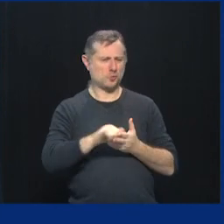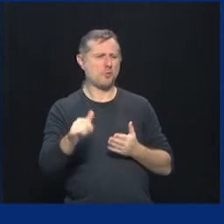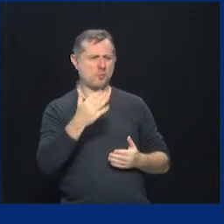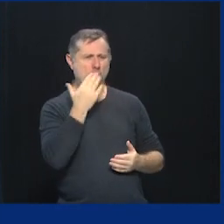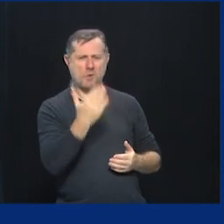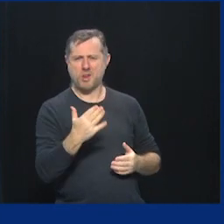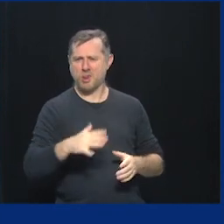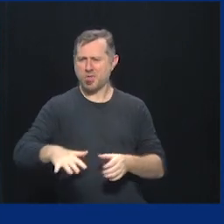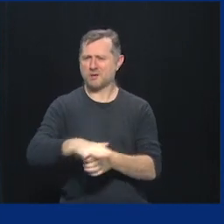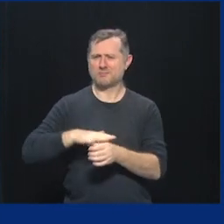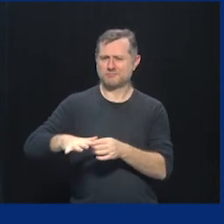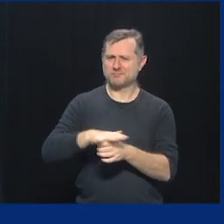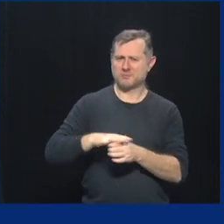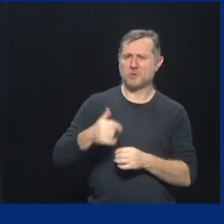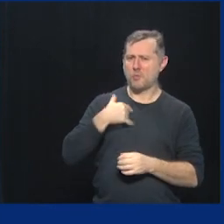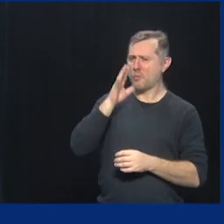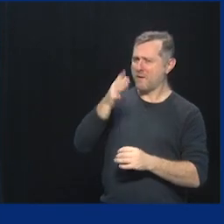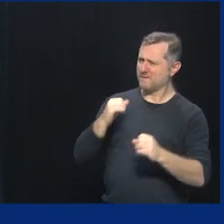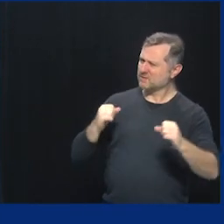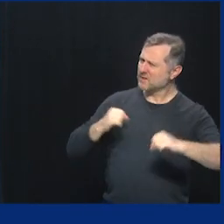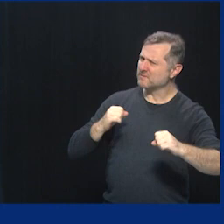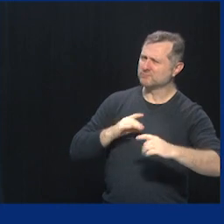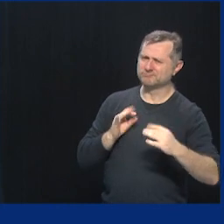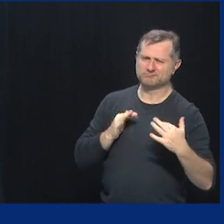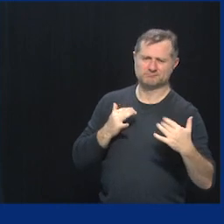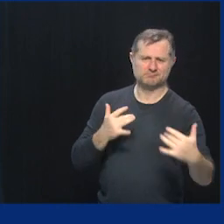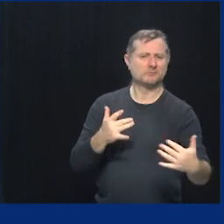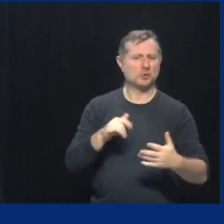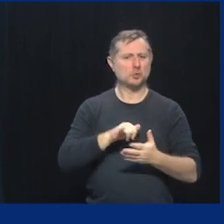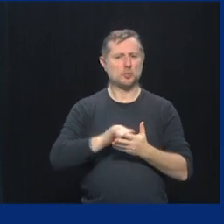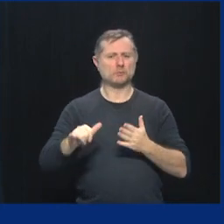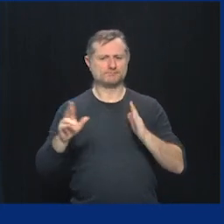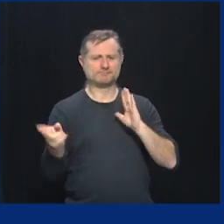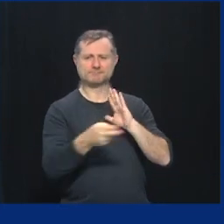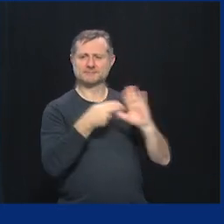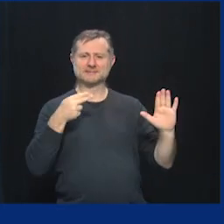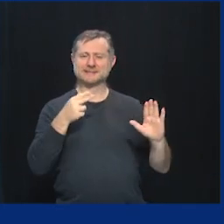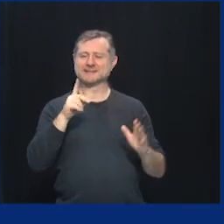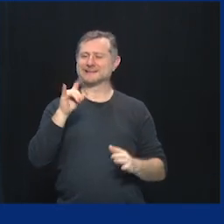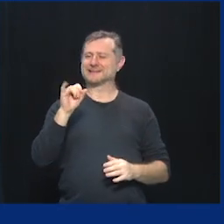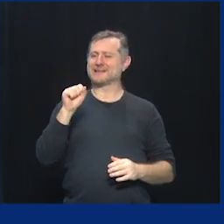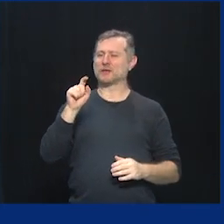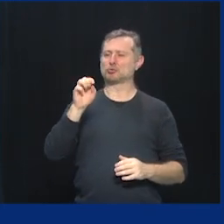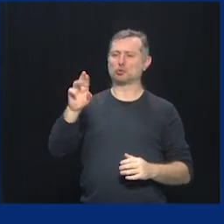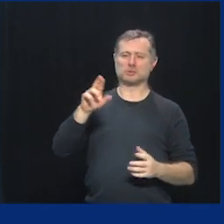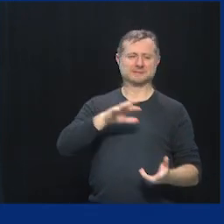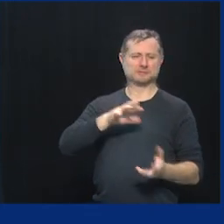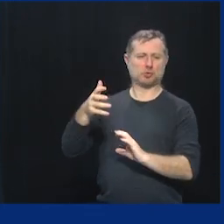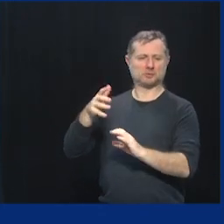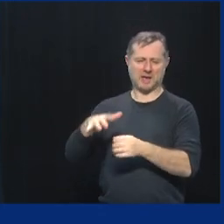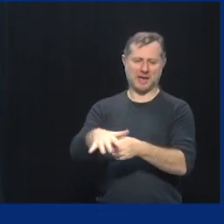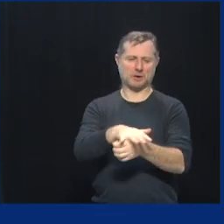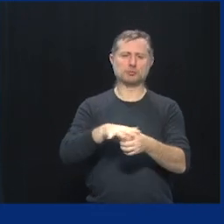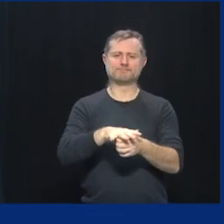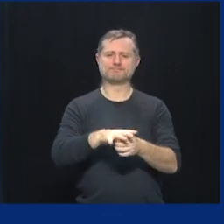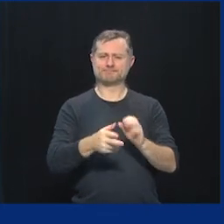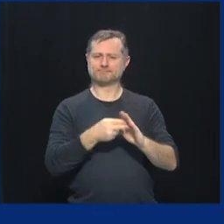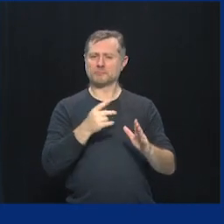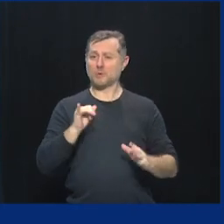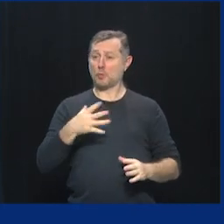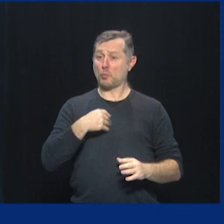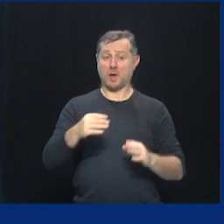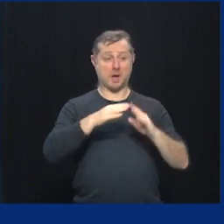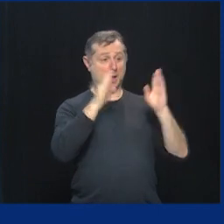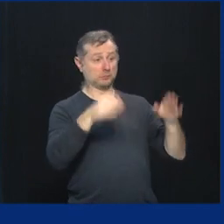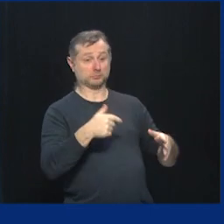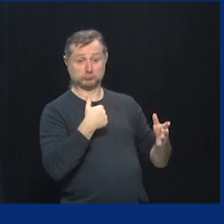and make New York declared a disaster area. Spoken to the White House as well. And that will mean